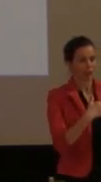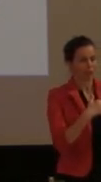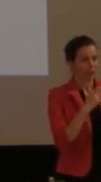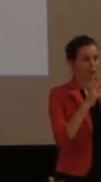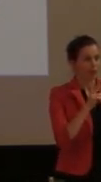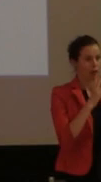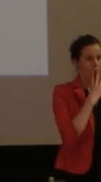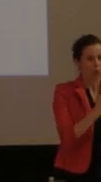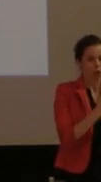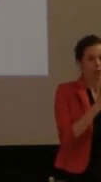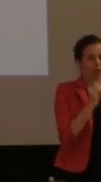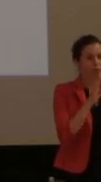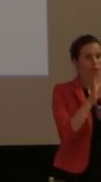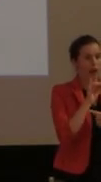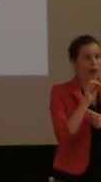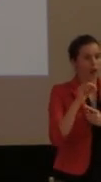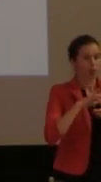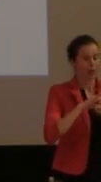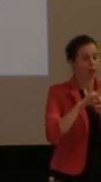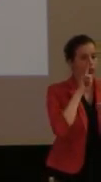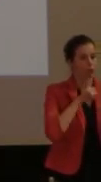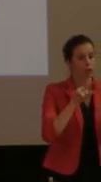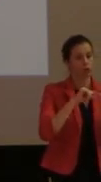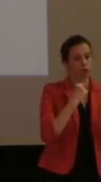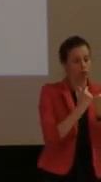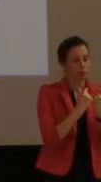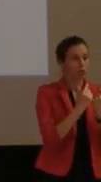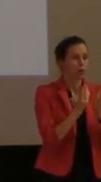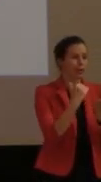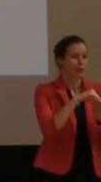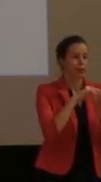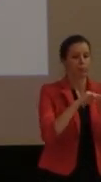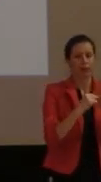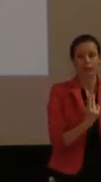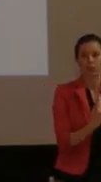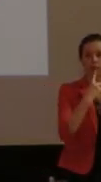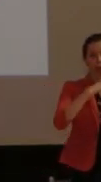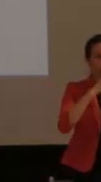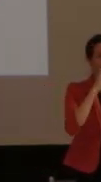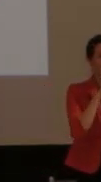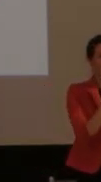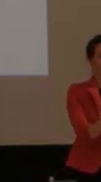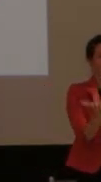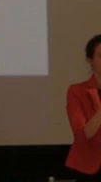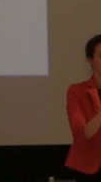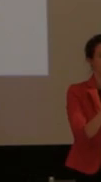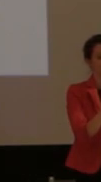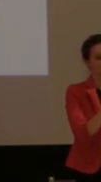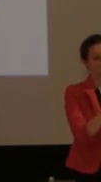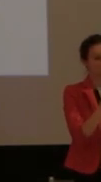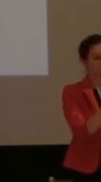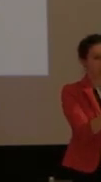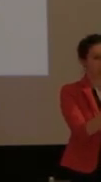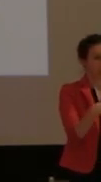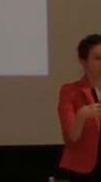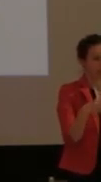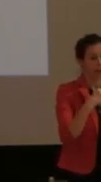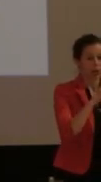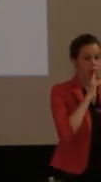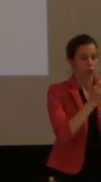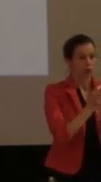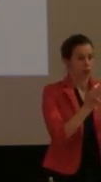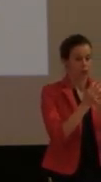research groups, those UBRs again. So this means that priority is being given to those groups to ensure that the funding